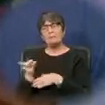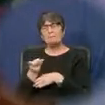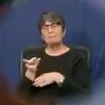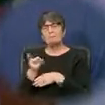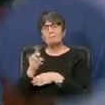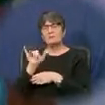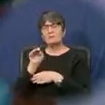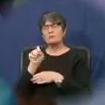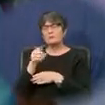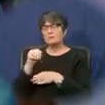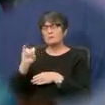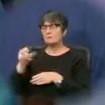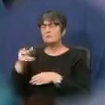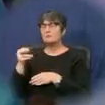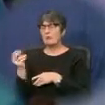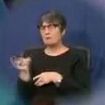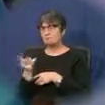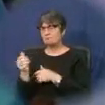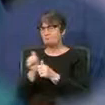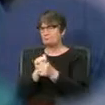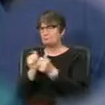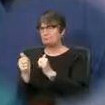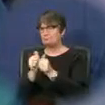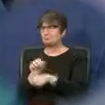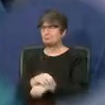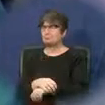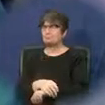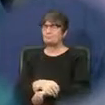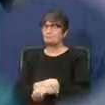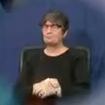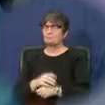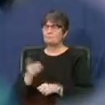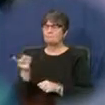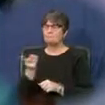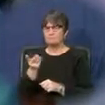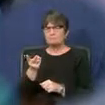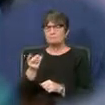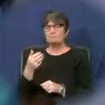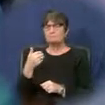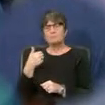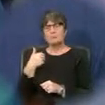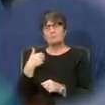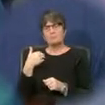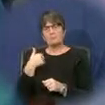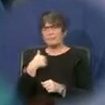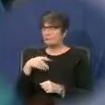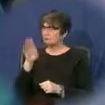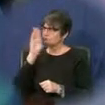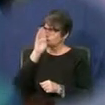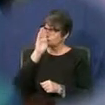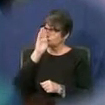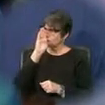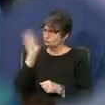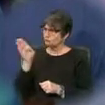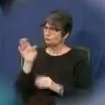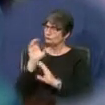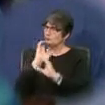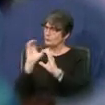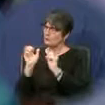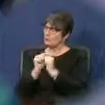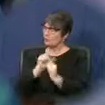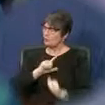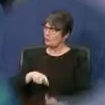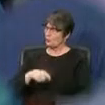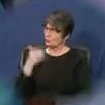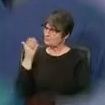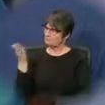meet James and John. And it is they who are having this rather direct conversation with the